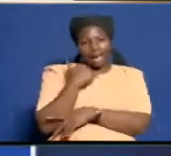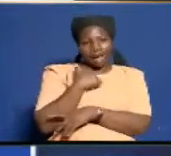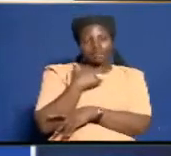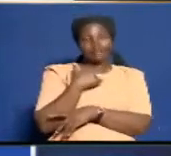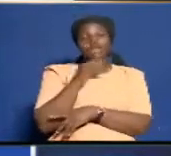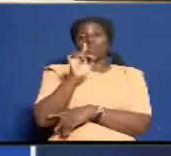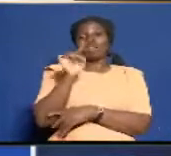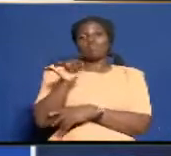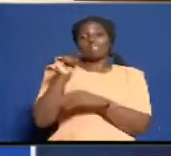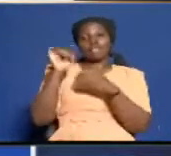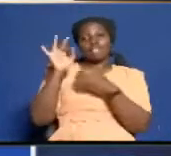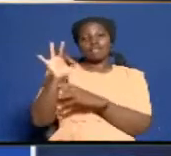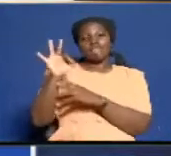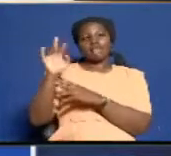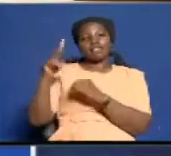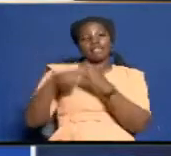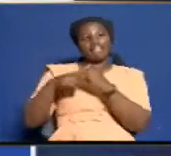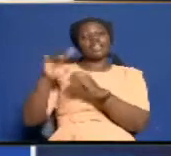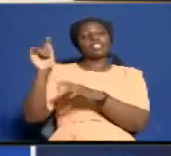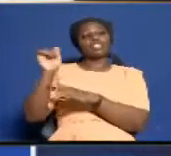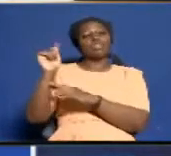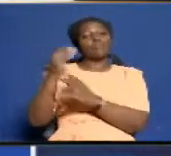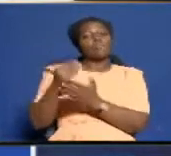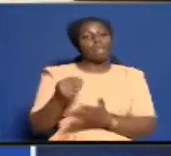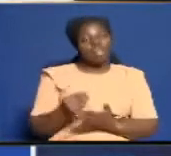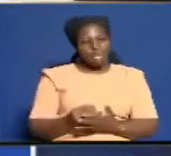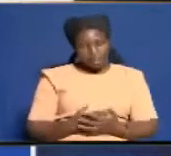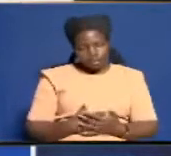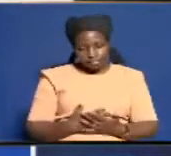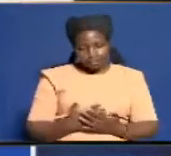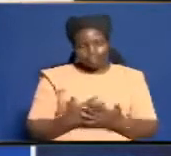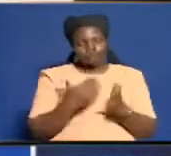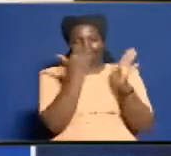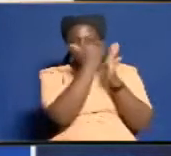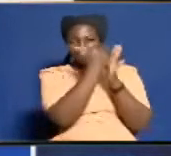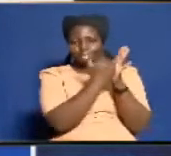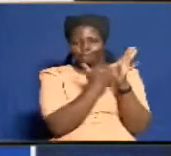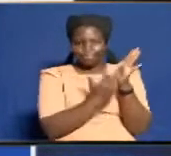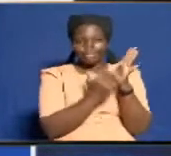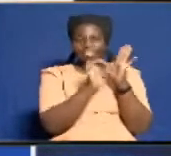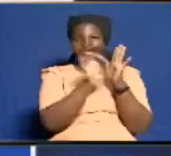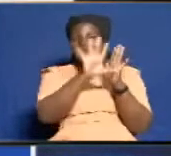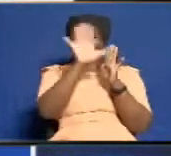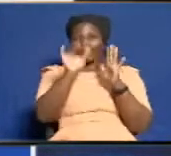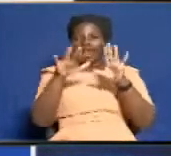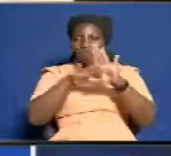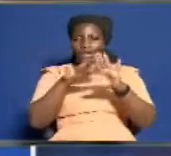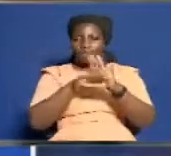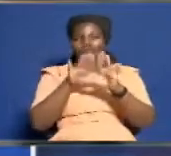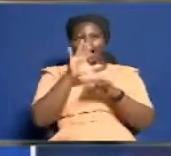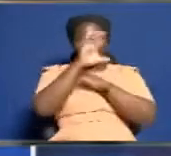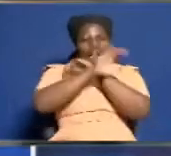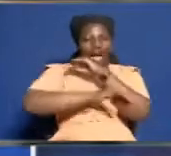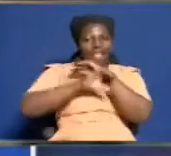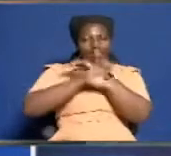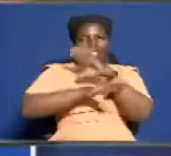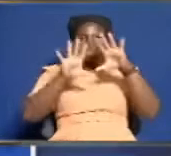worth 1.37 trillion shillings. Here are the highlights of budgets of other East African member states.